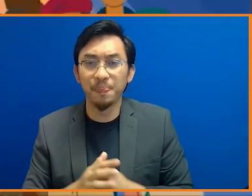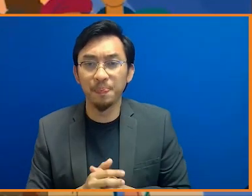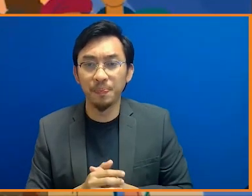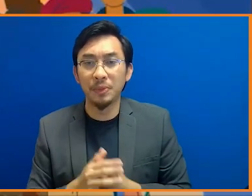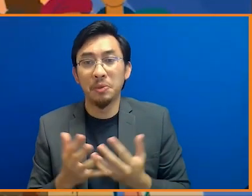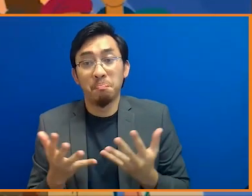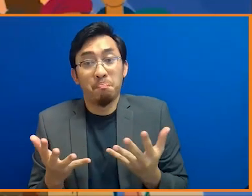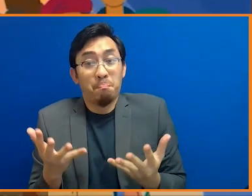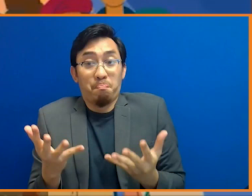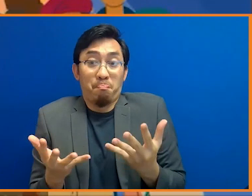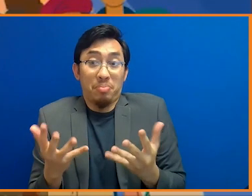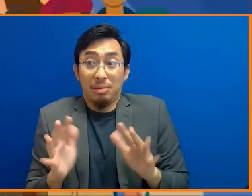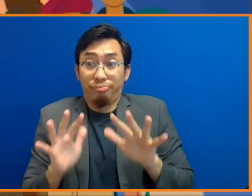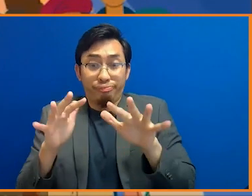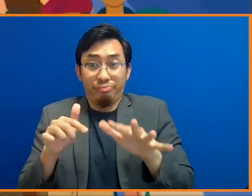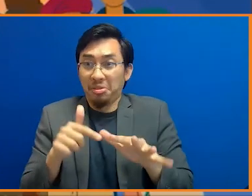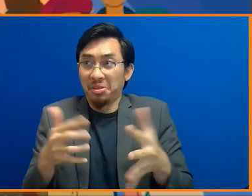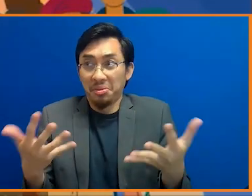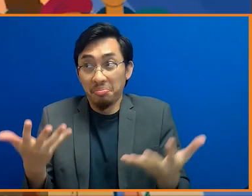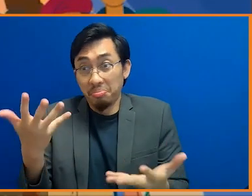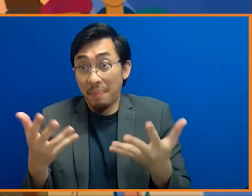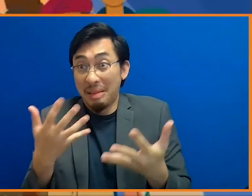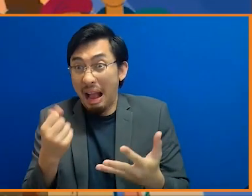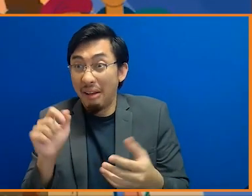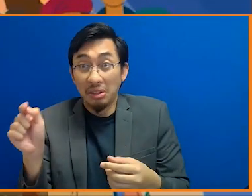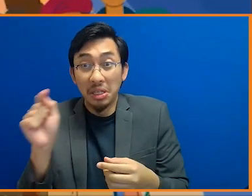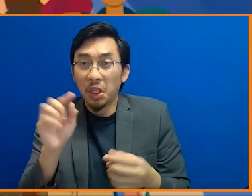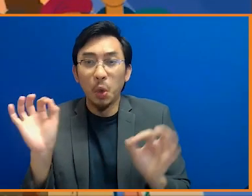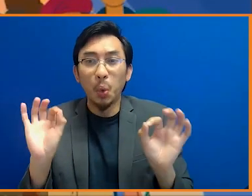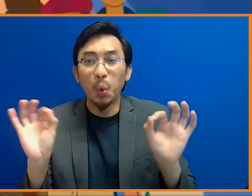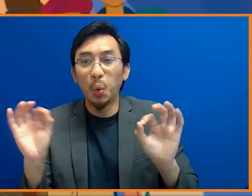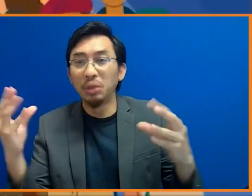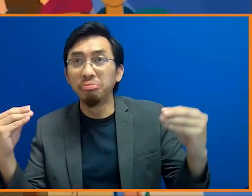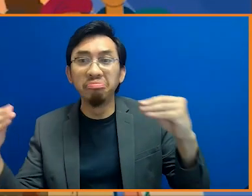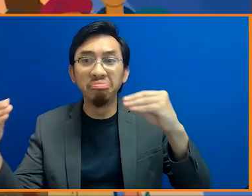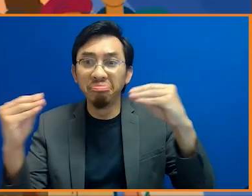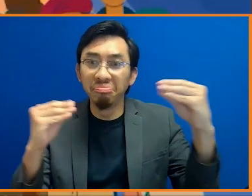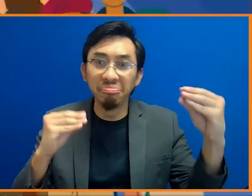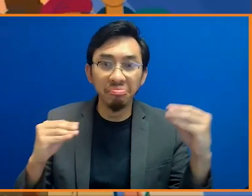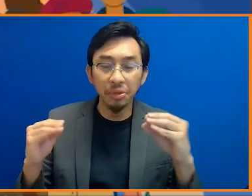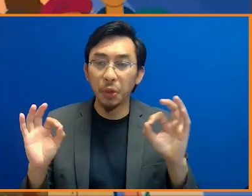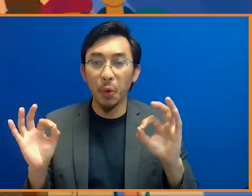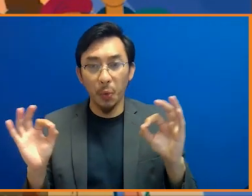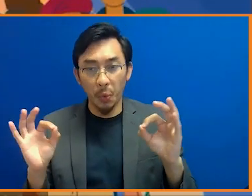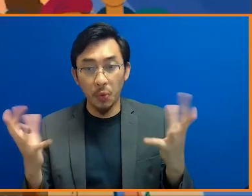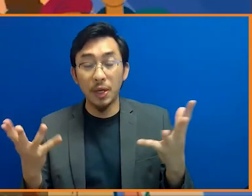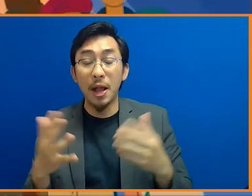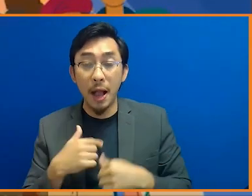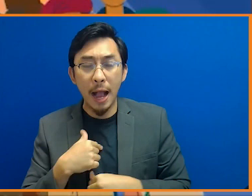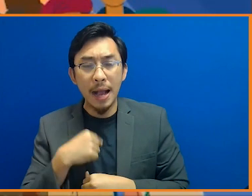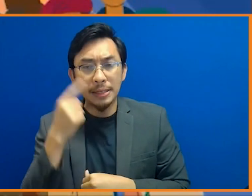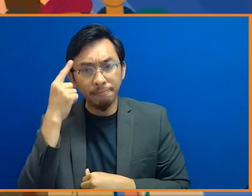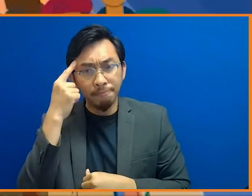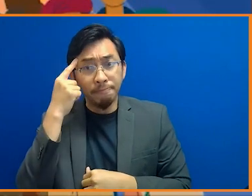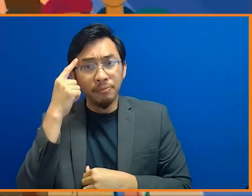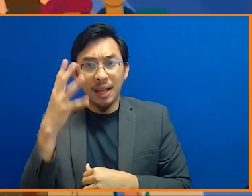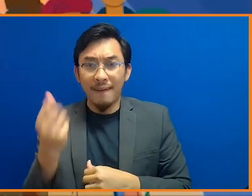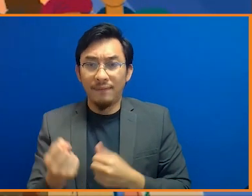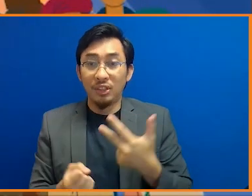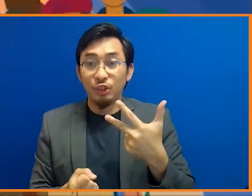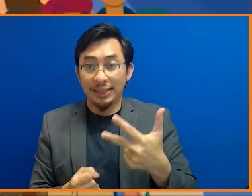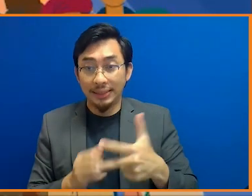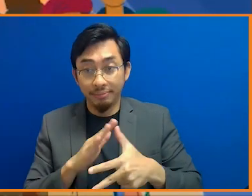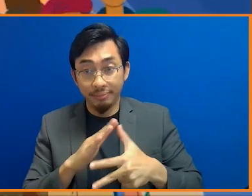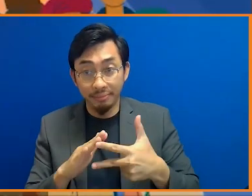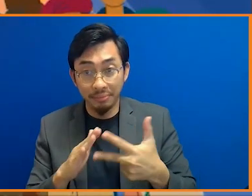others unknown stories about the tsunami itself. I just note